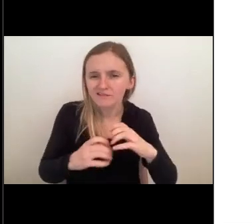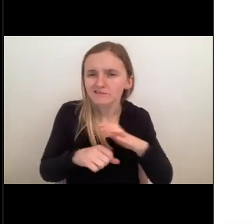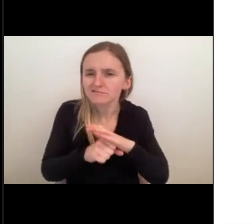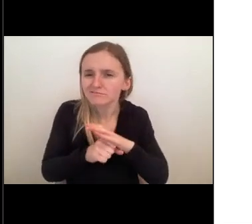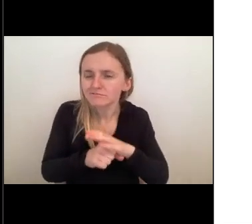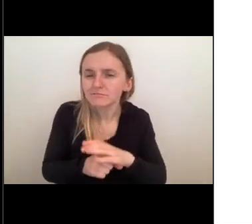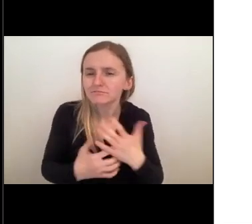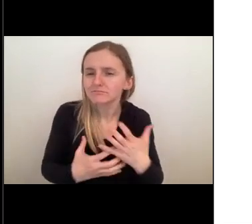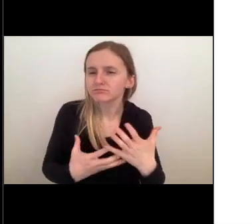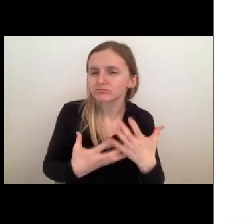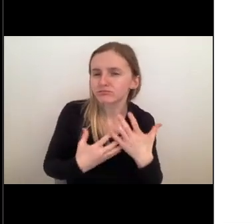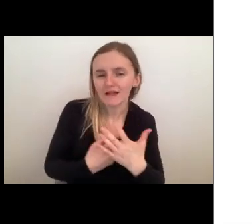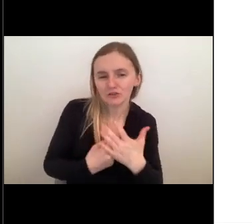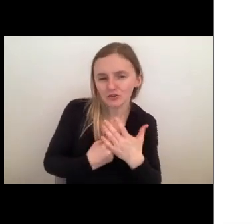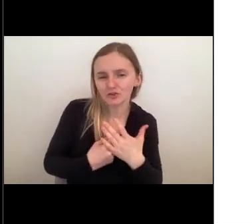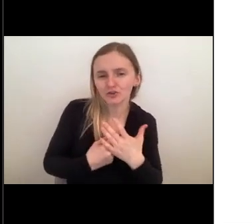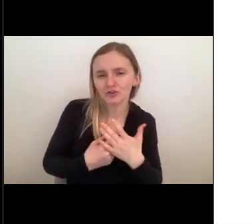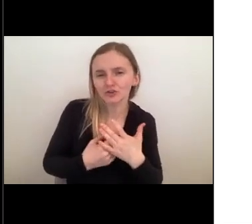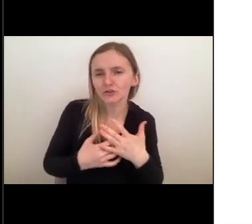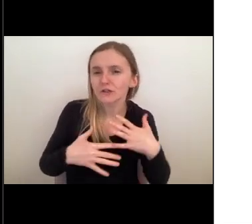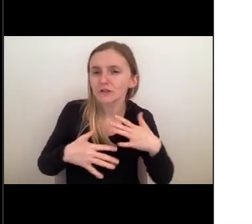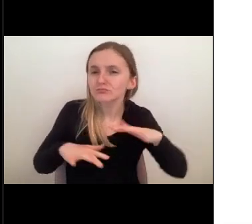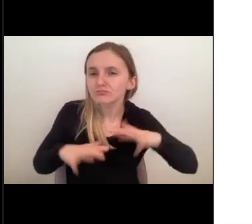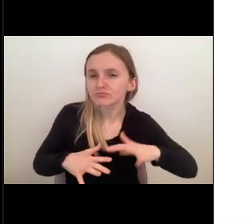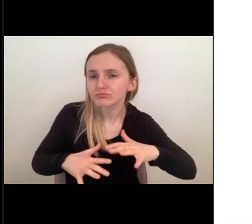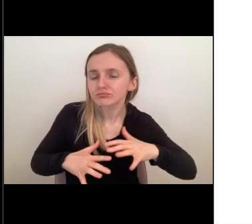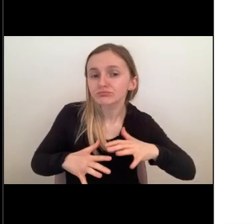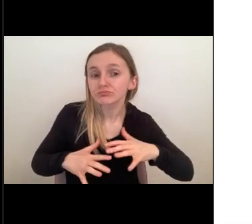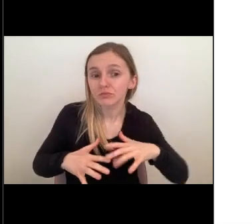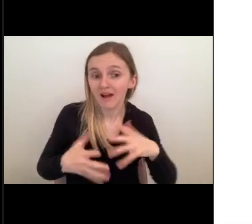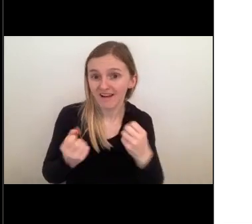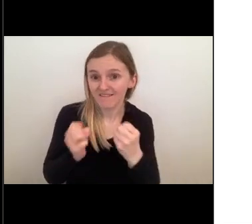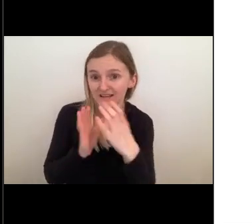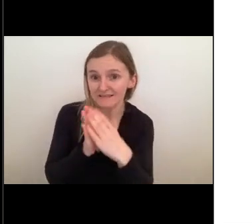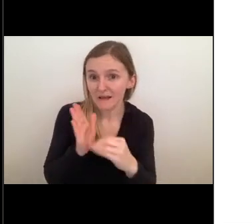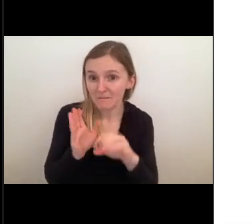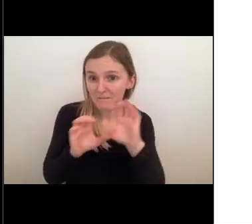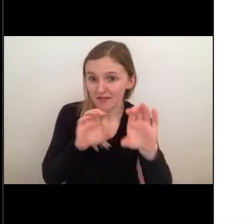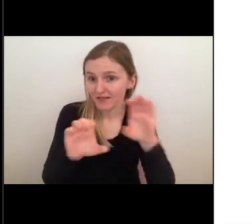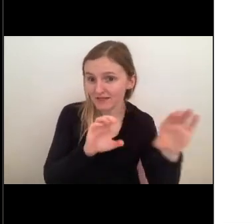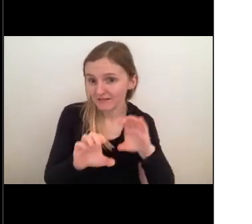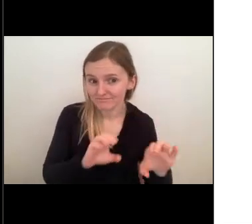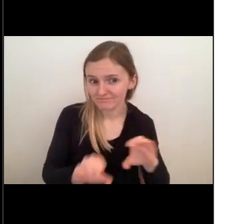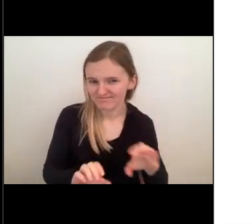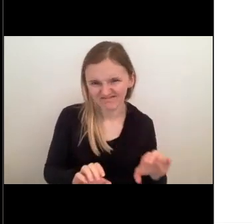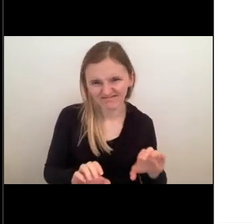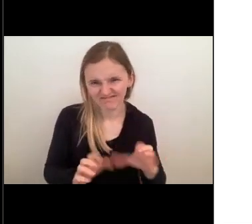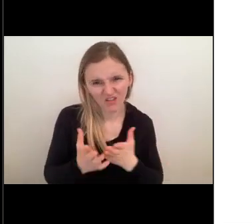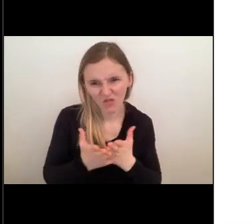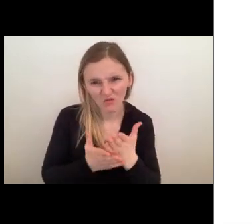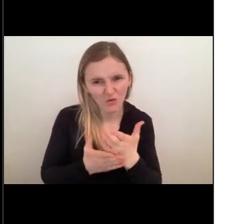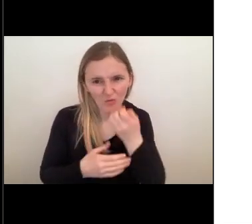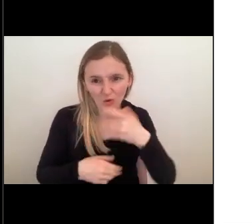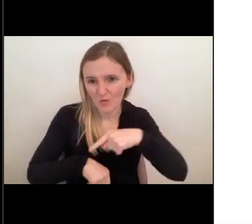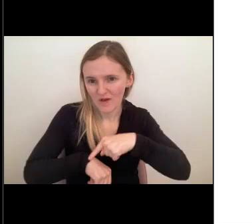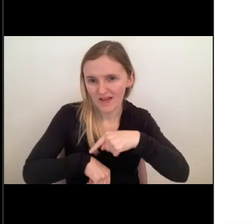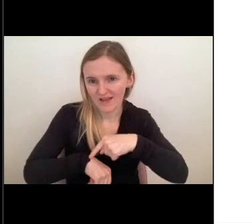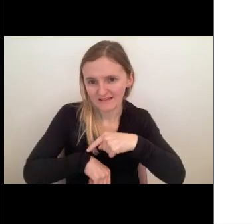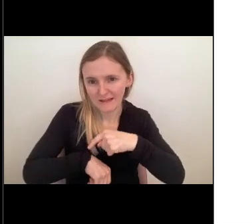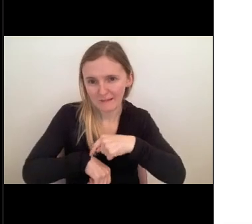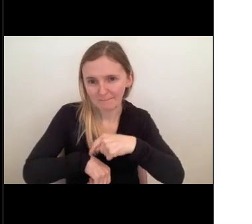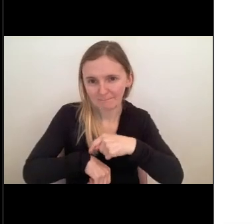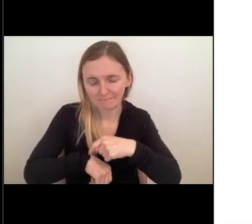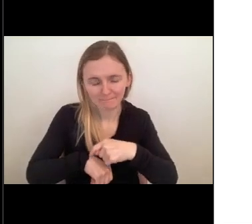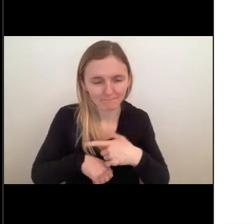resistive activities, vibration. So there's some examples on screen there. I won't go through them all because I'm conscious that I am very